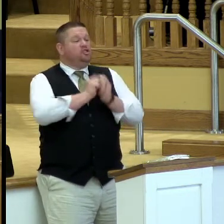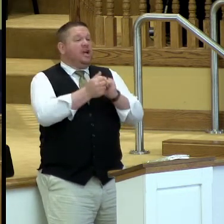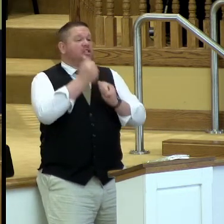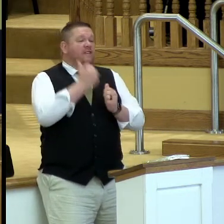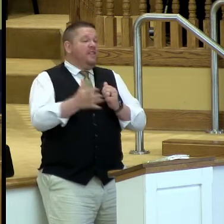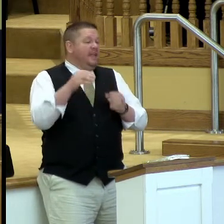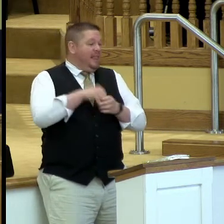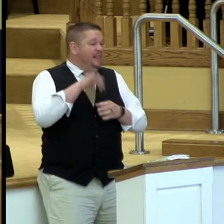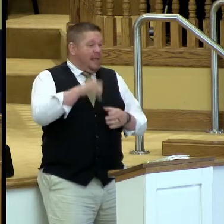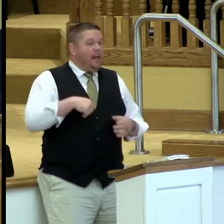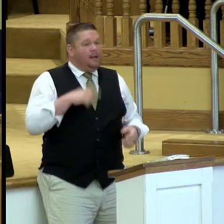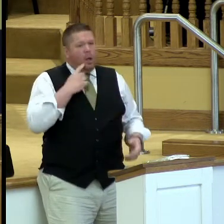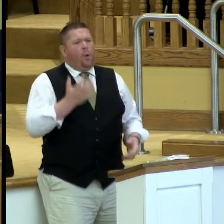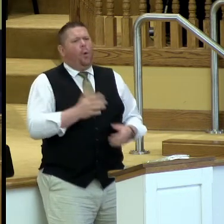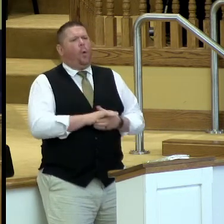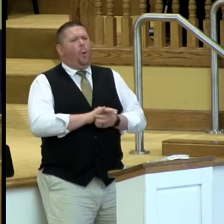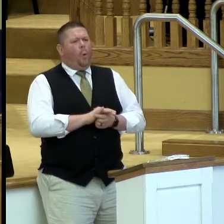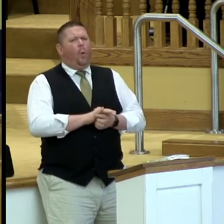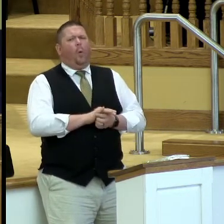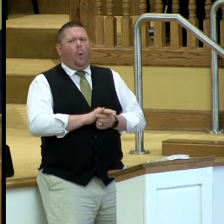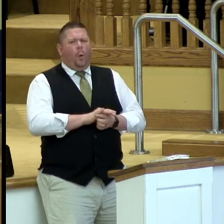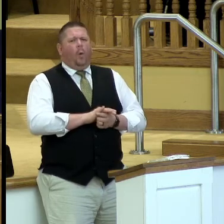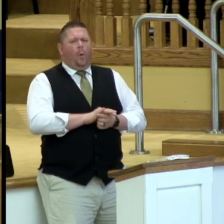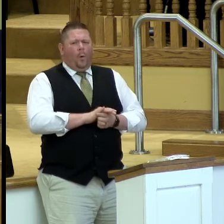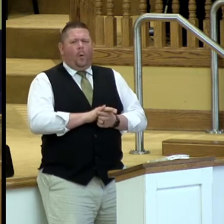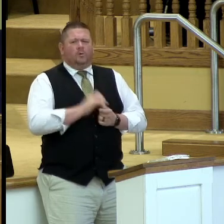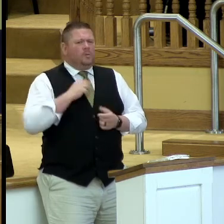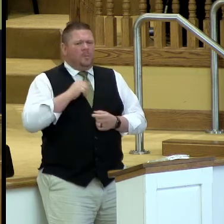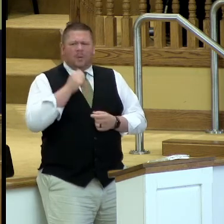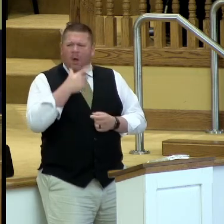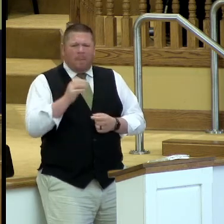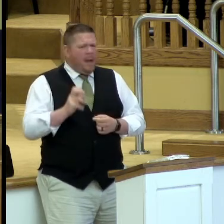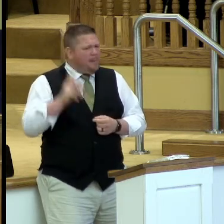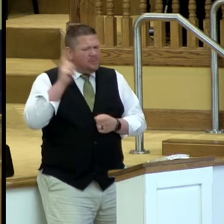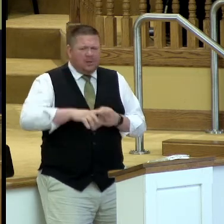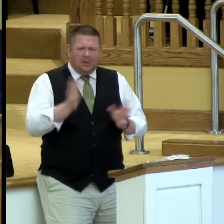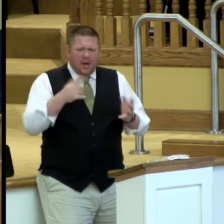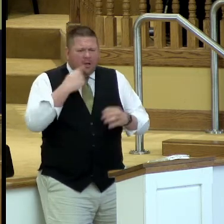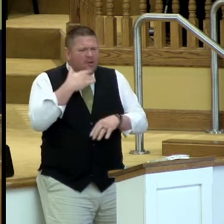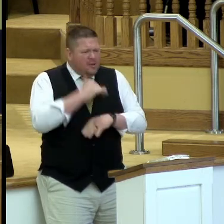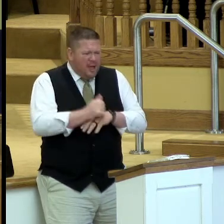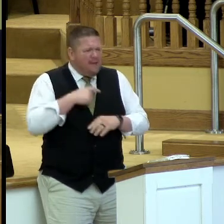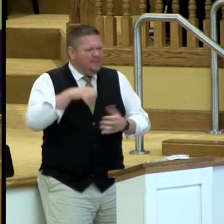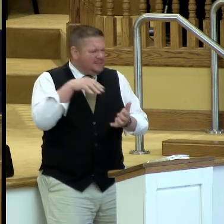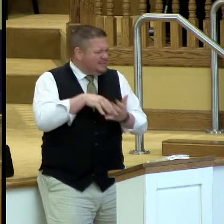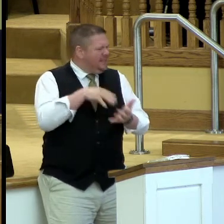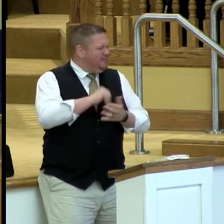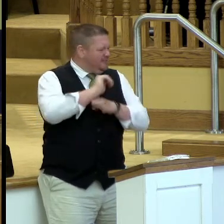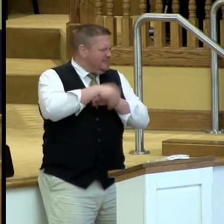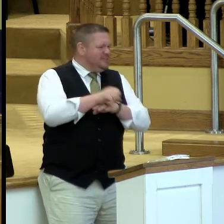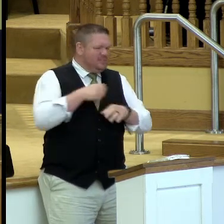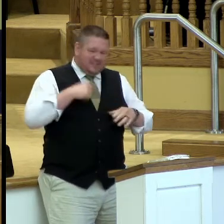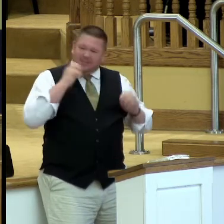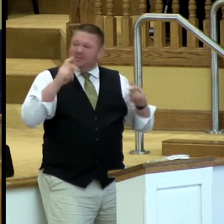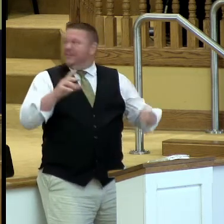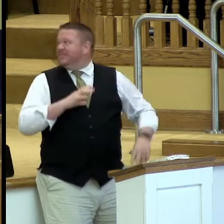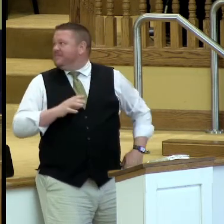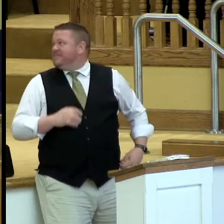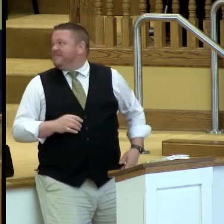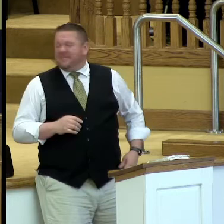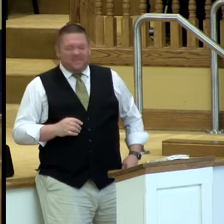change everything in it. And I was like, so I'm not going back upstairs to tell him good night. And the Lord said, nope. I said, okay.